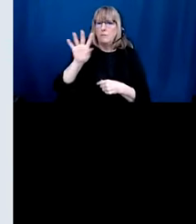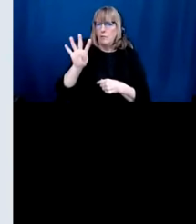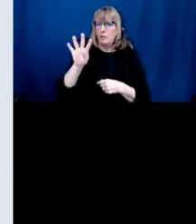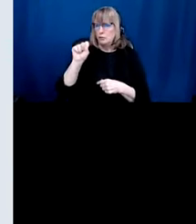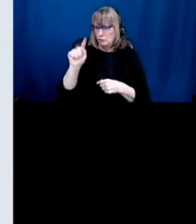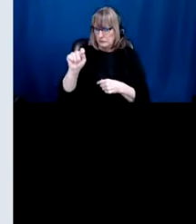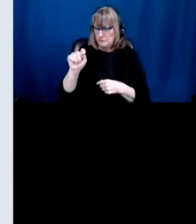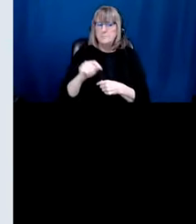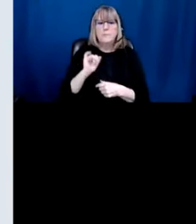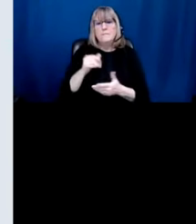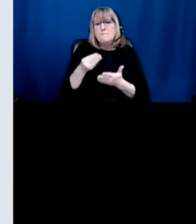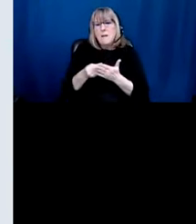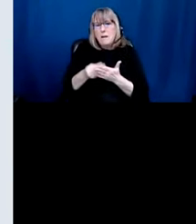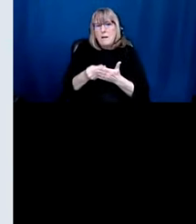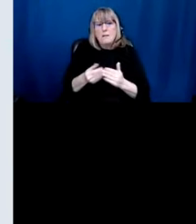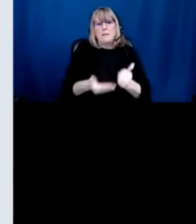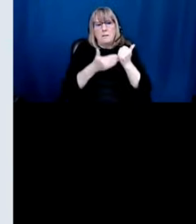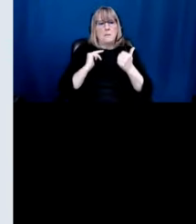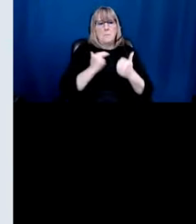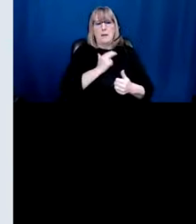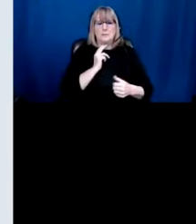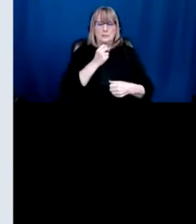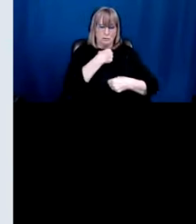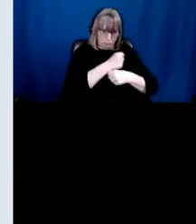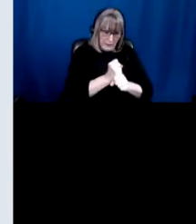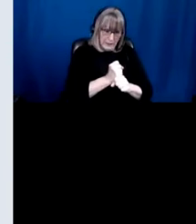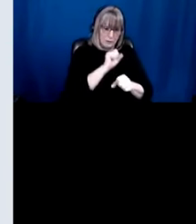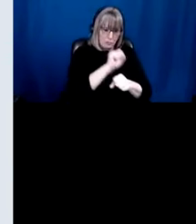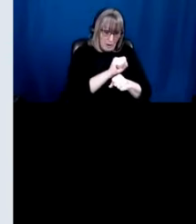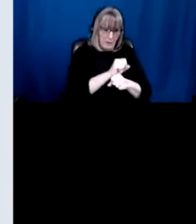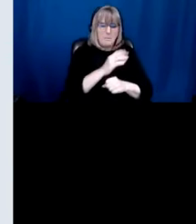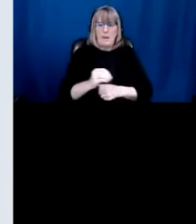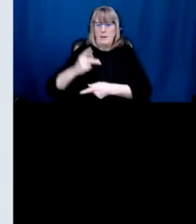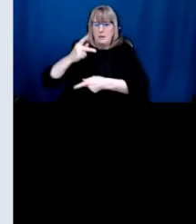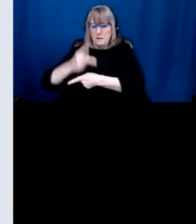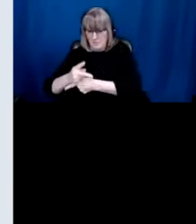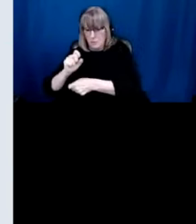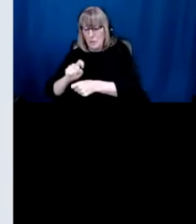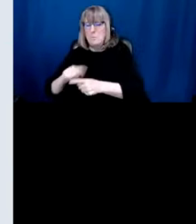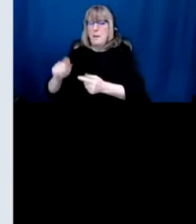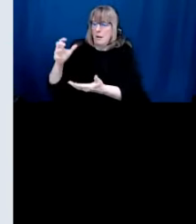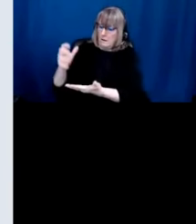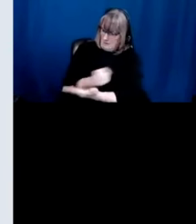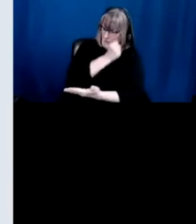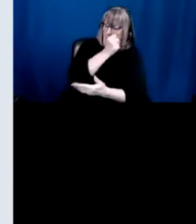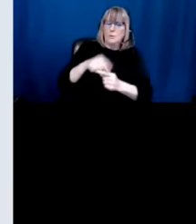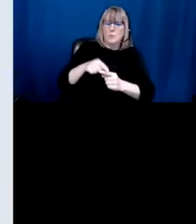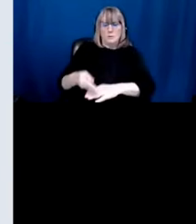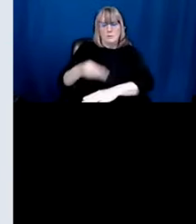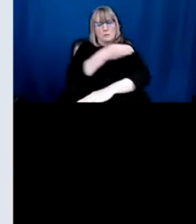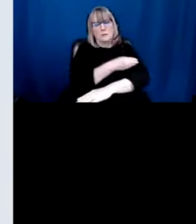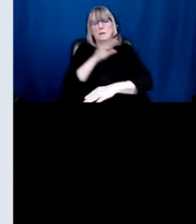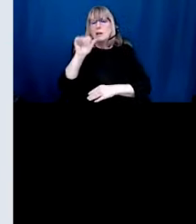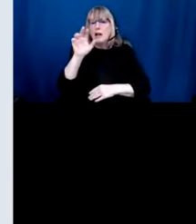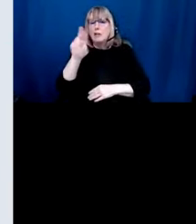15 millas de nuestra oficina. Estos fondos nos han ayudado a crear trabajos o posiciones